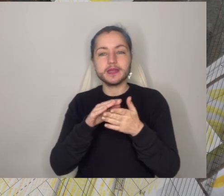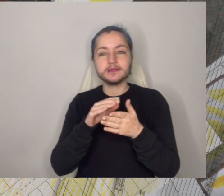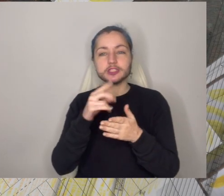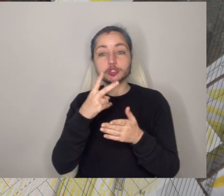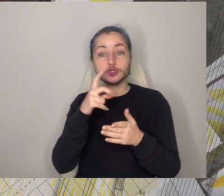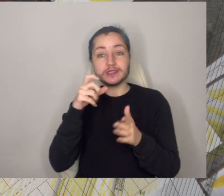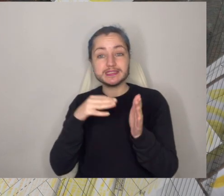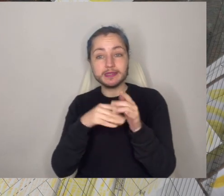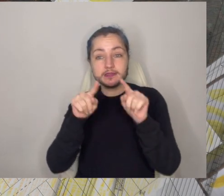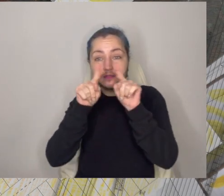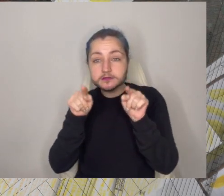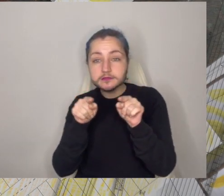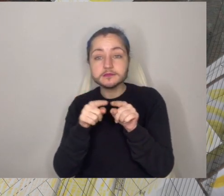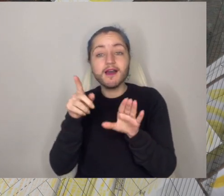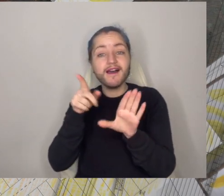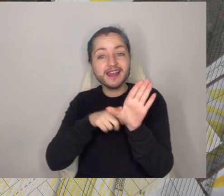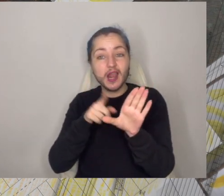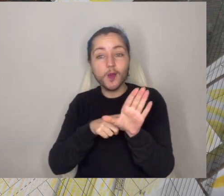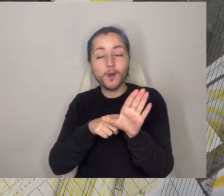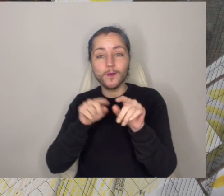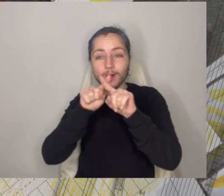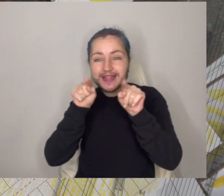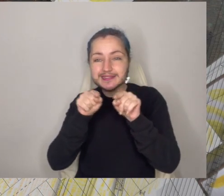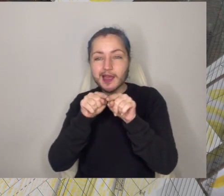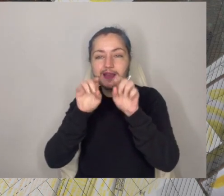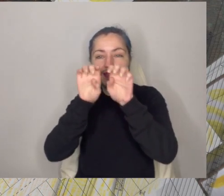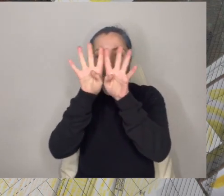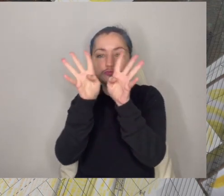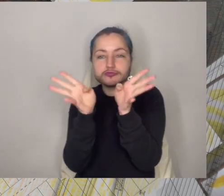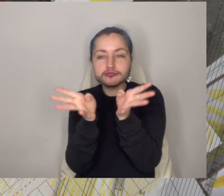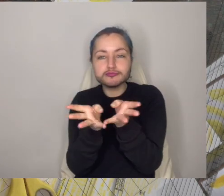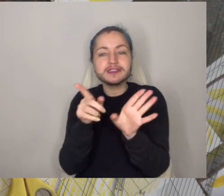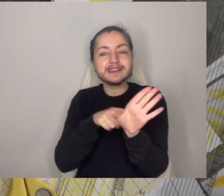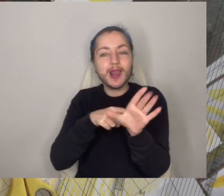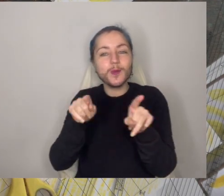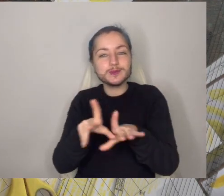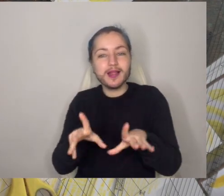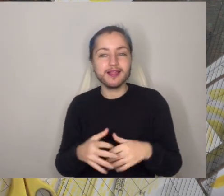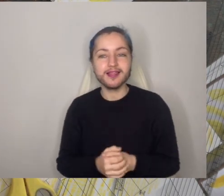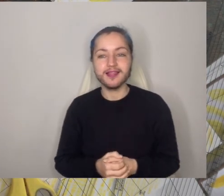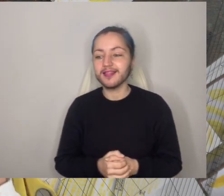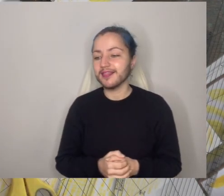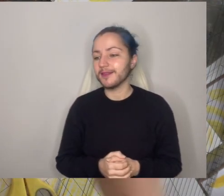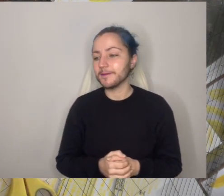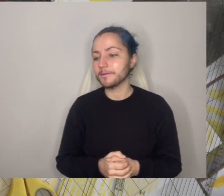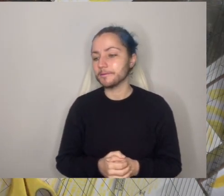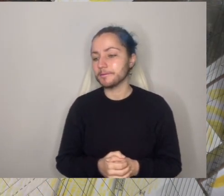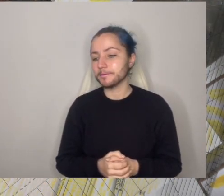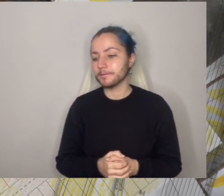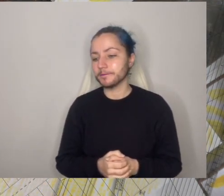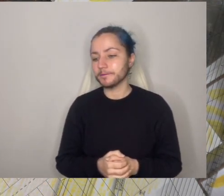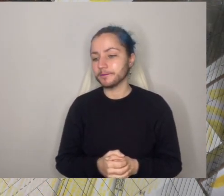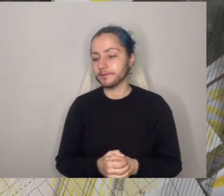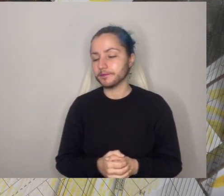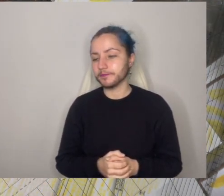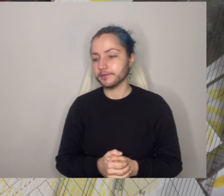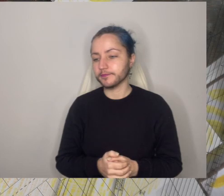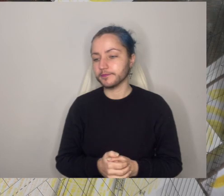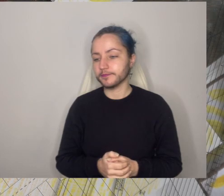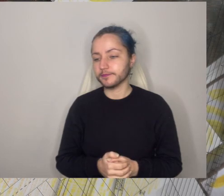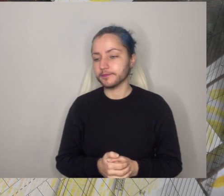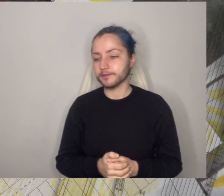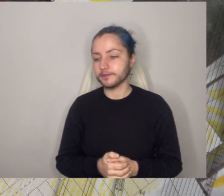So, for example, these ones would make this bit be yellow. So we can do some of these